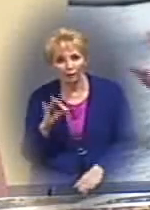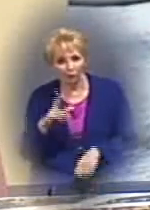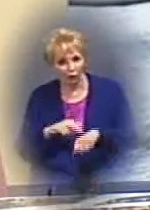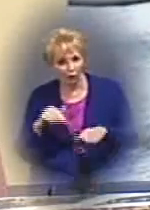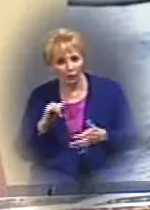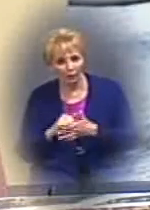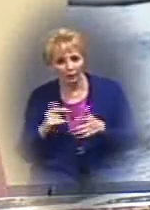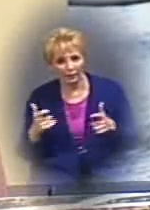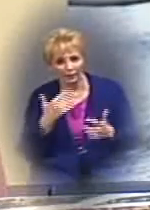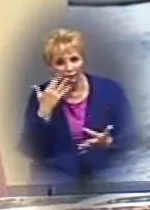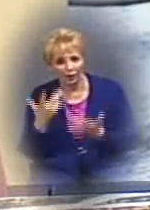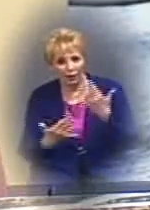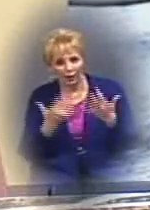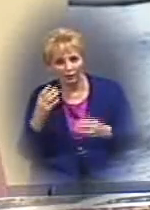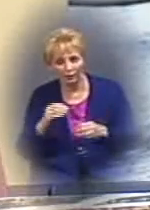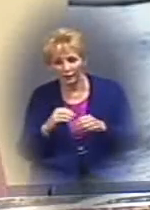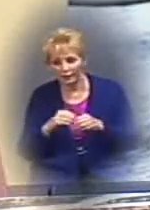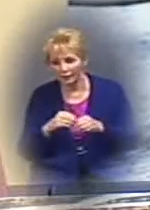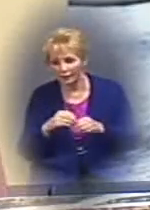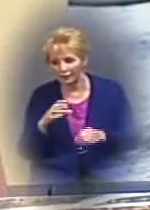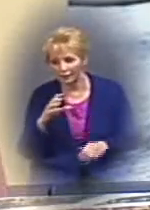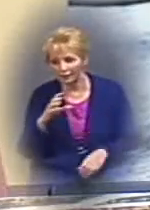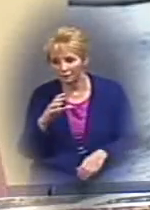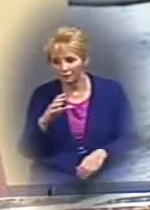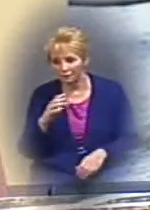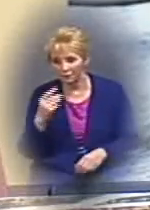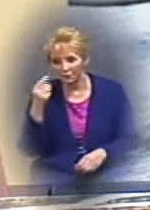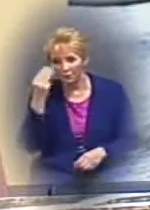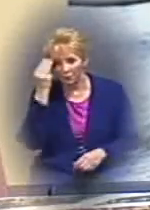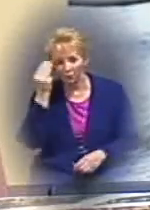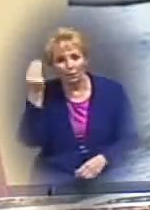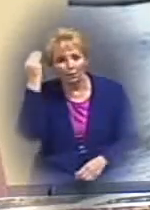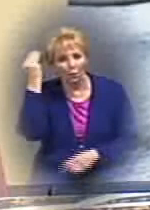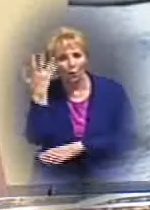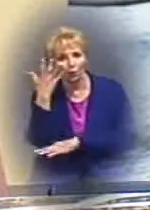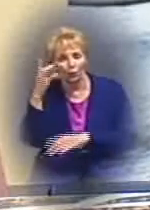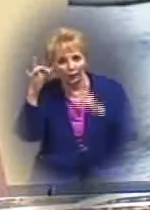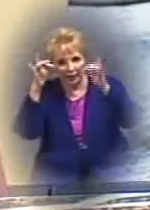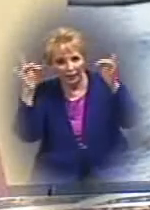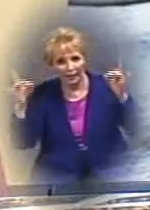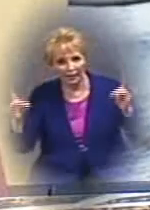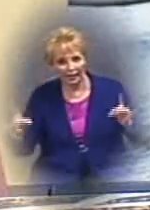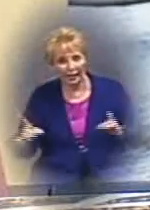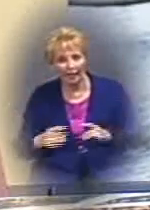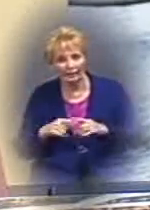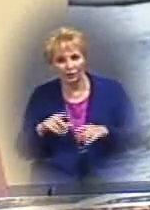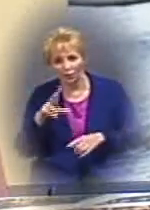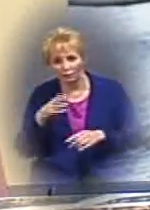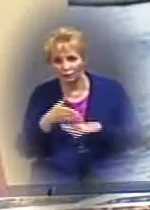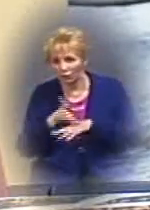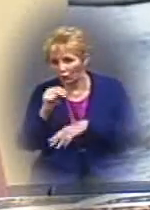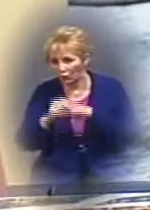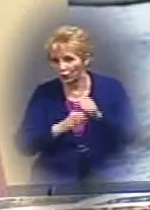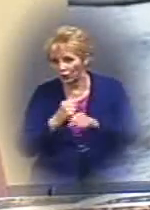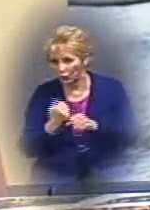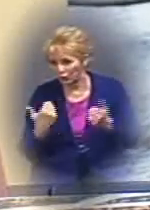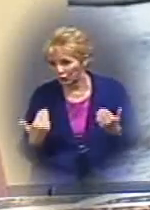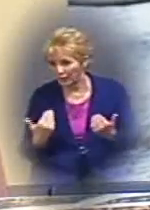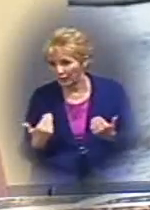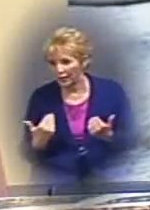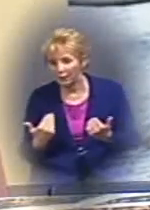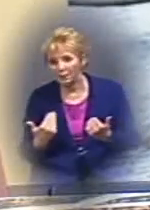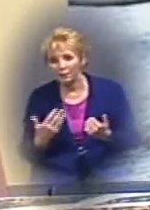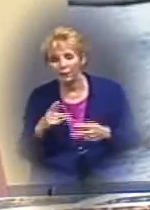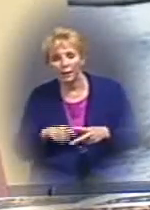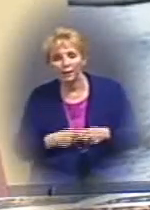the big bonfire and Frosty's Diner. The Memorial Tree Lighting is in its 30-plus years, Mayor, and